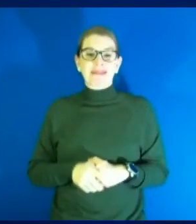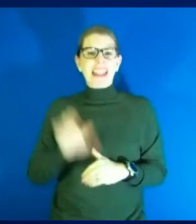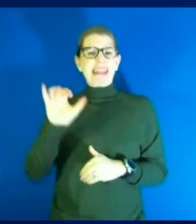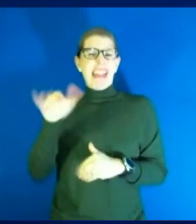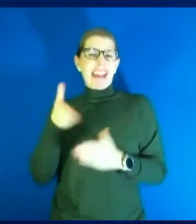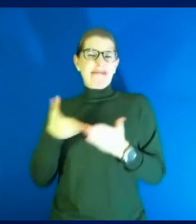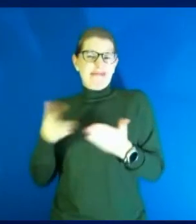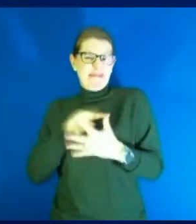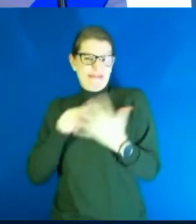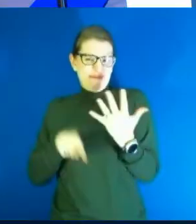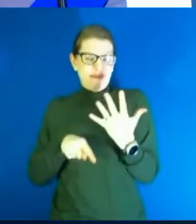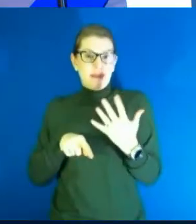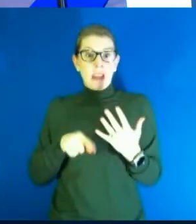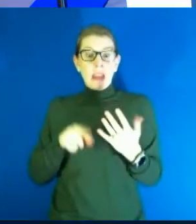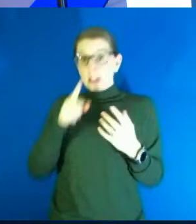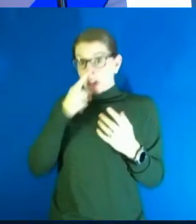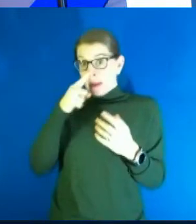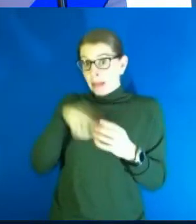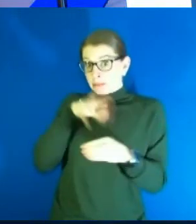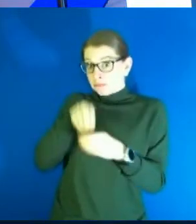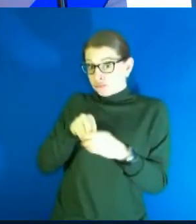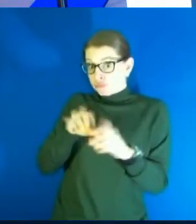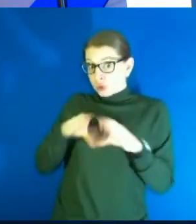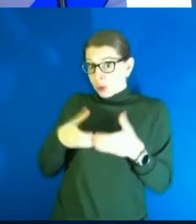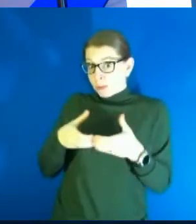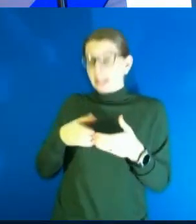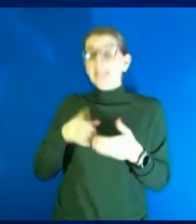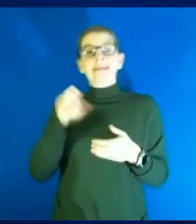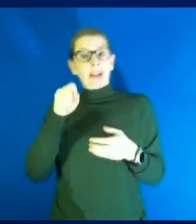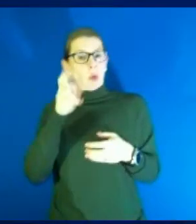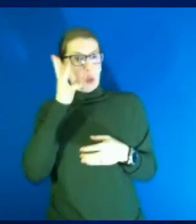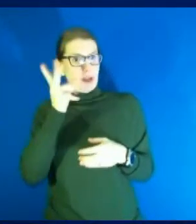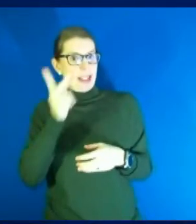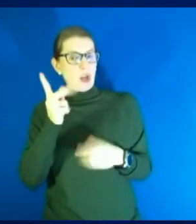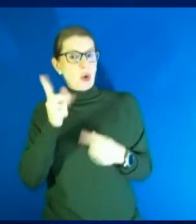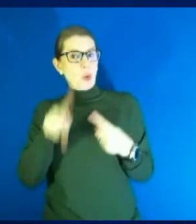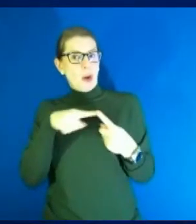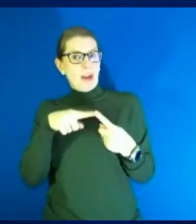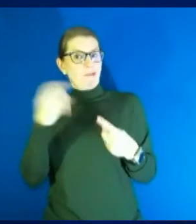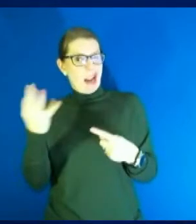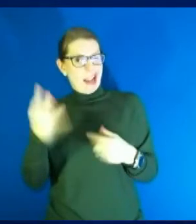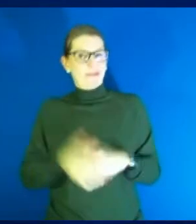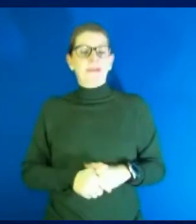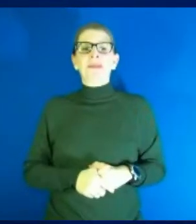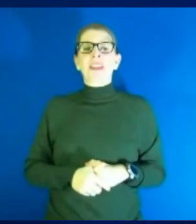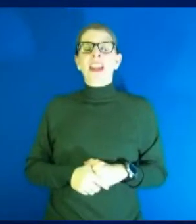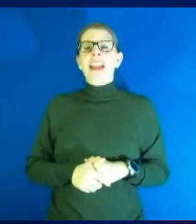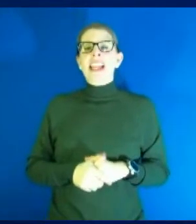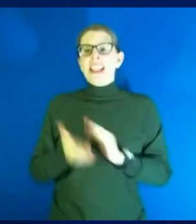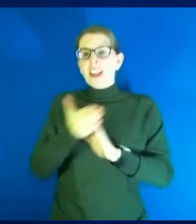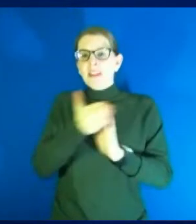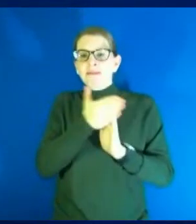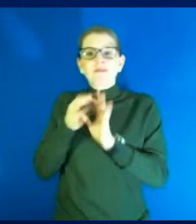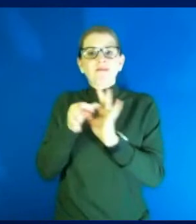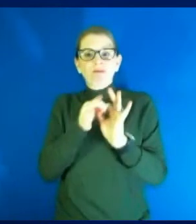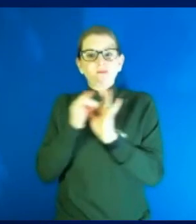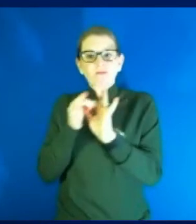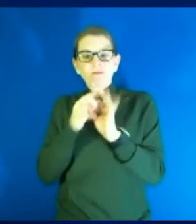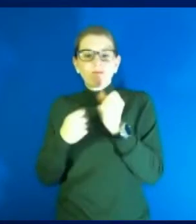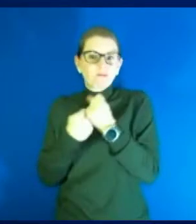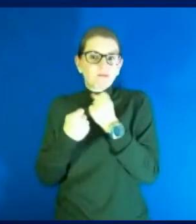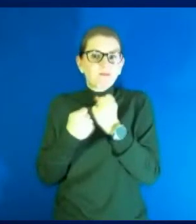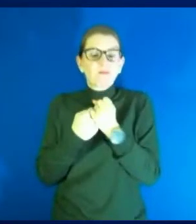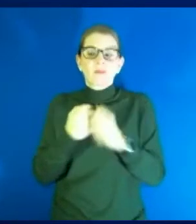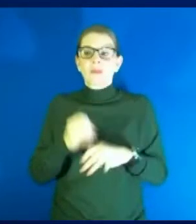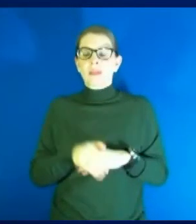Can I get it on that group? Yeah, absolutely. Okay. We'll see you on Friday. Okay. And so it's really the camaraderie and the teamwork that we've really put in